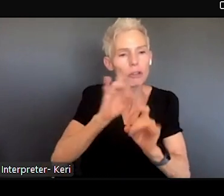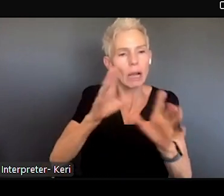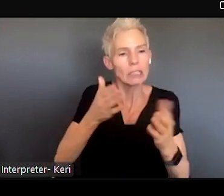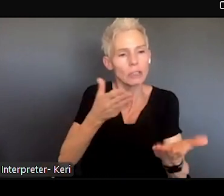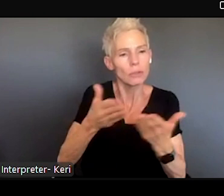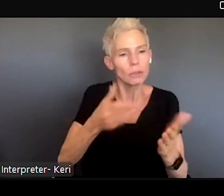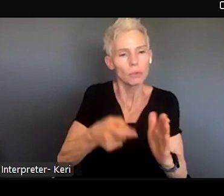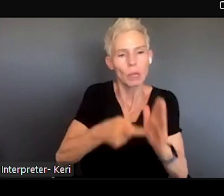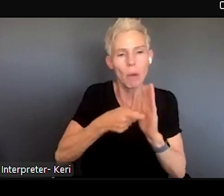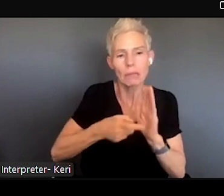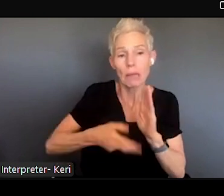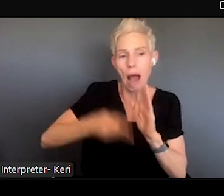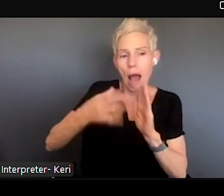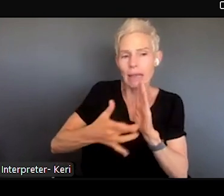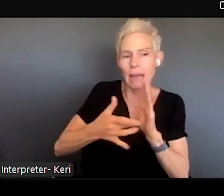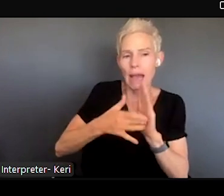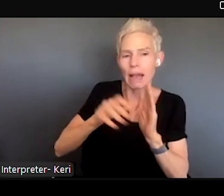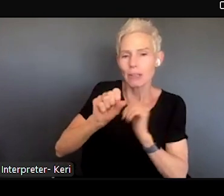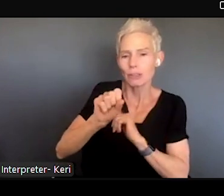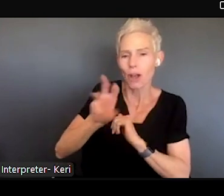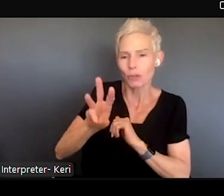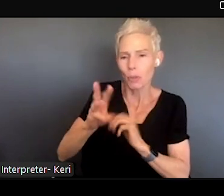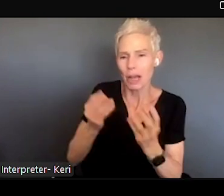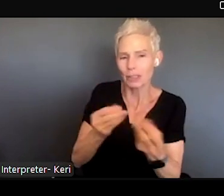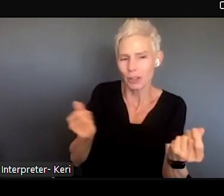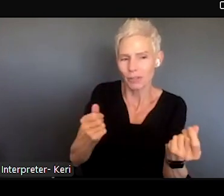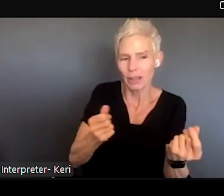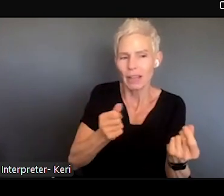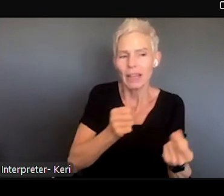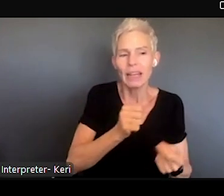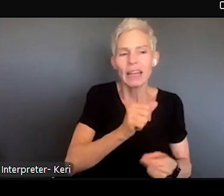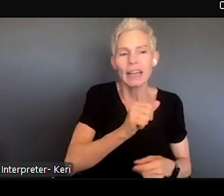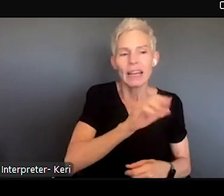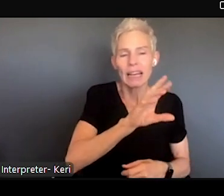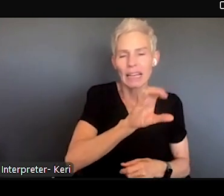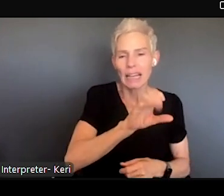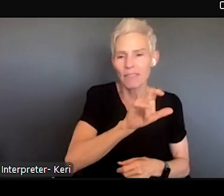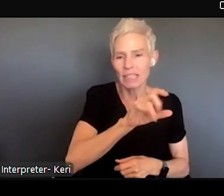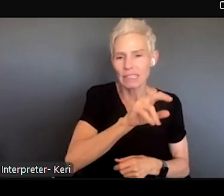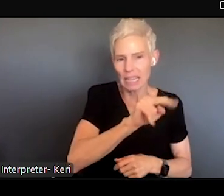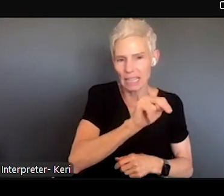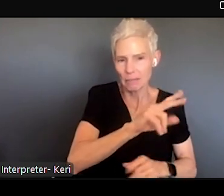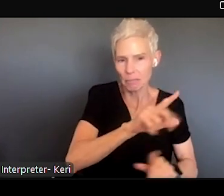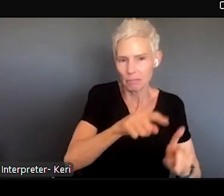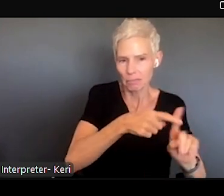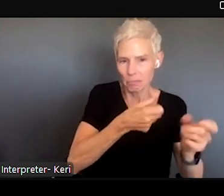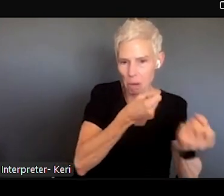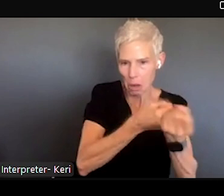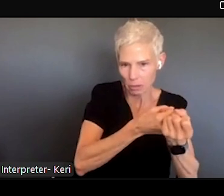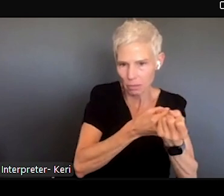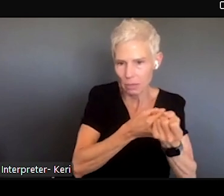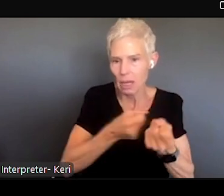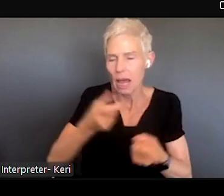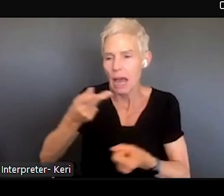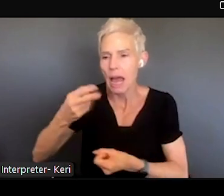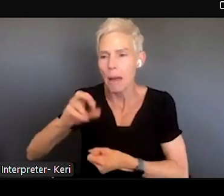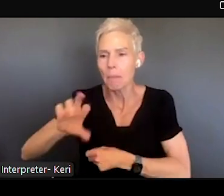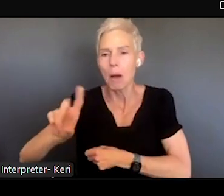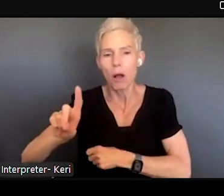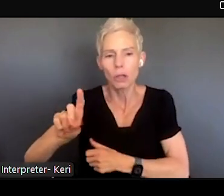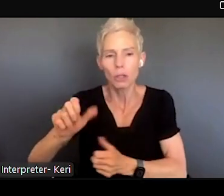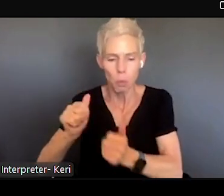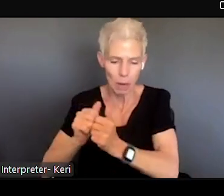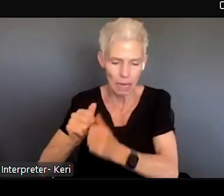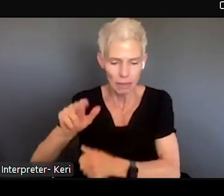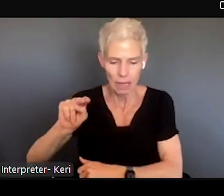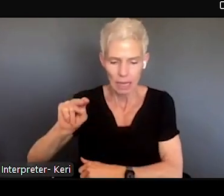software solutions. So David Covington will take the affirmative, and Dr. Jessica Pollard, who is with NASHBID, will actually take